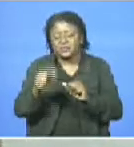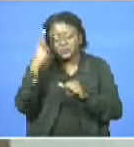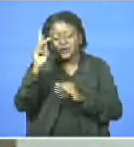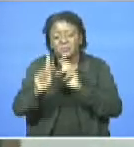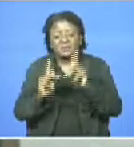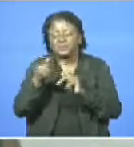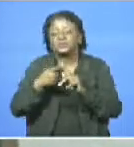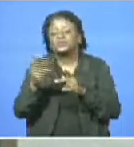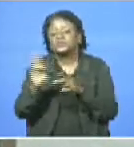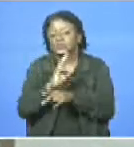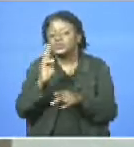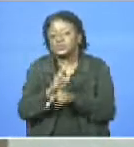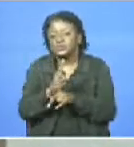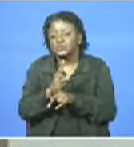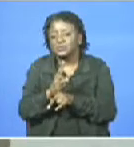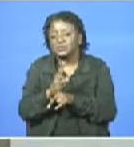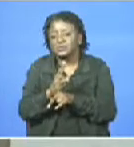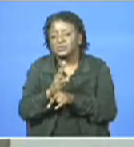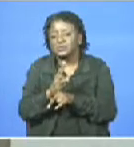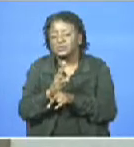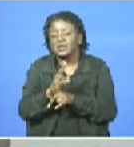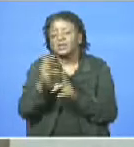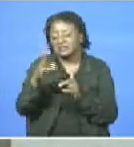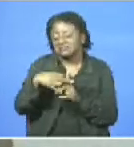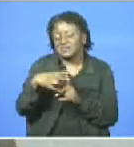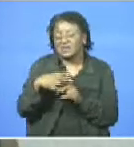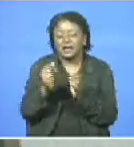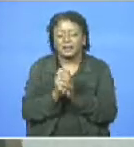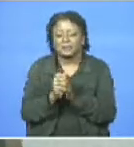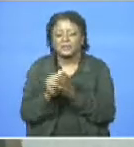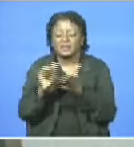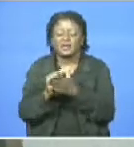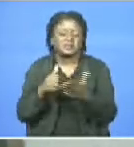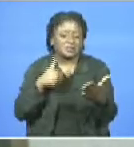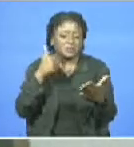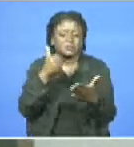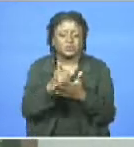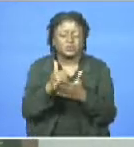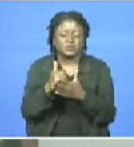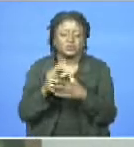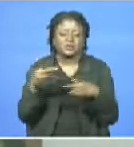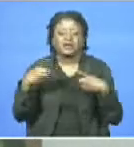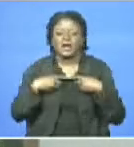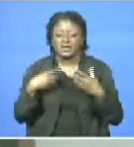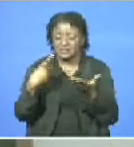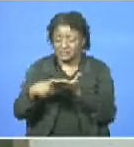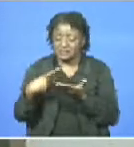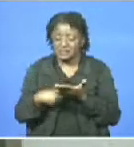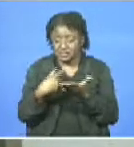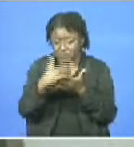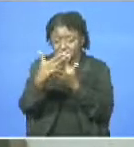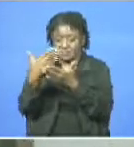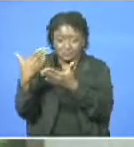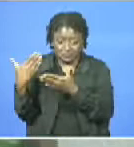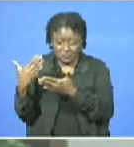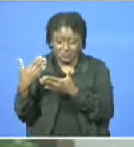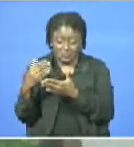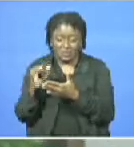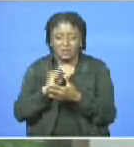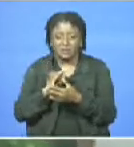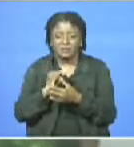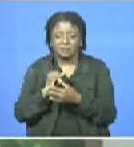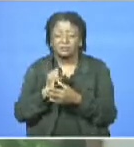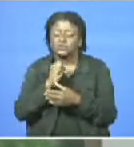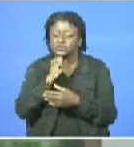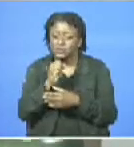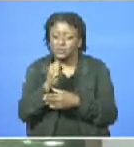to use it, and that is the approach. And so we've had these discussions previously, and so I'm certain that at